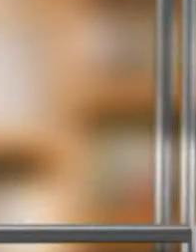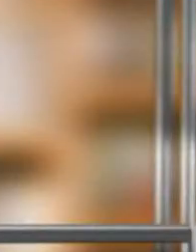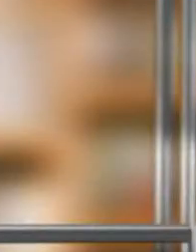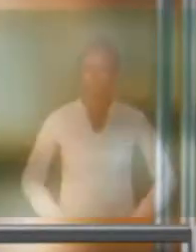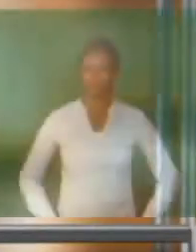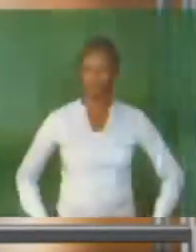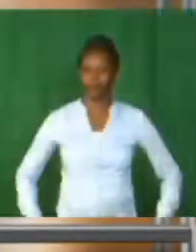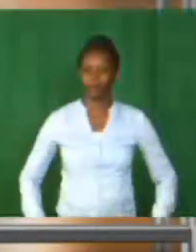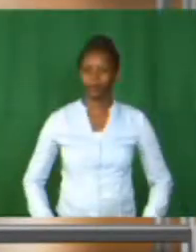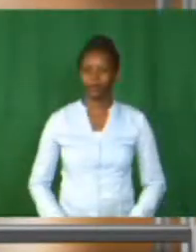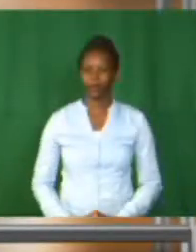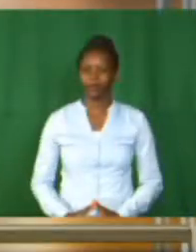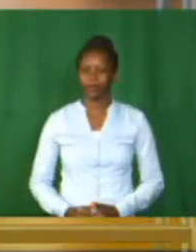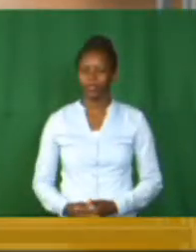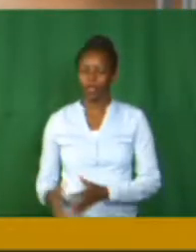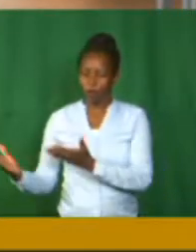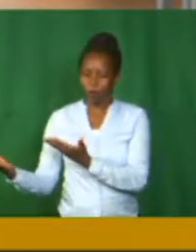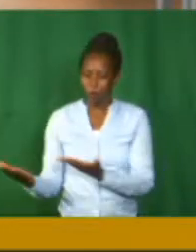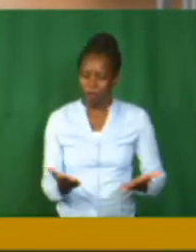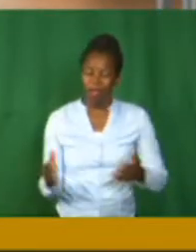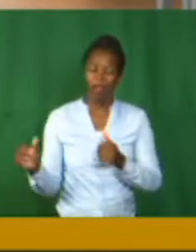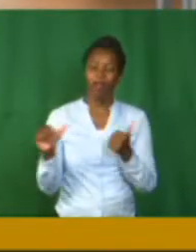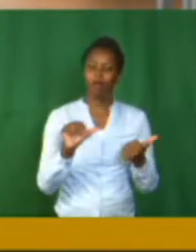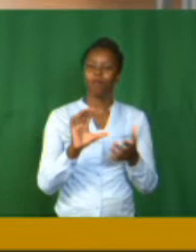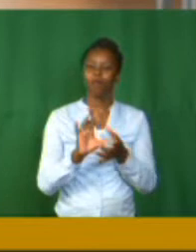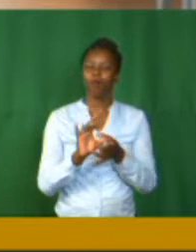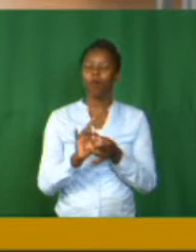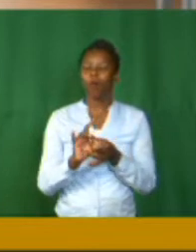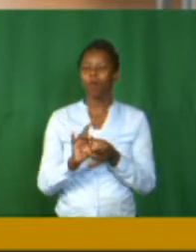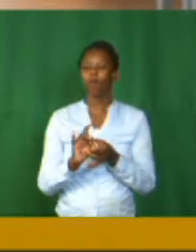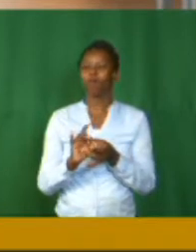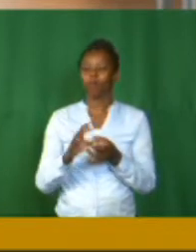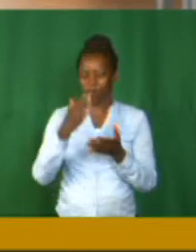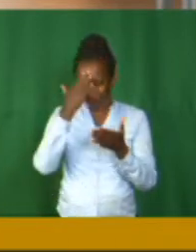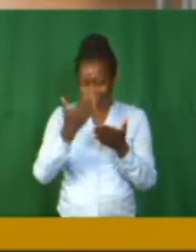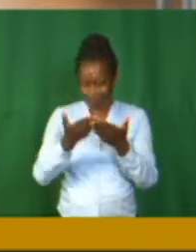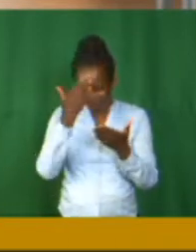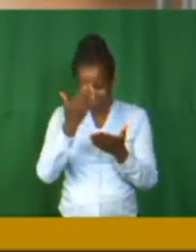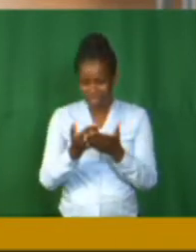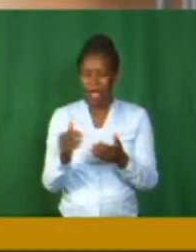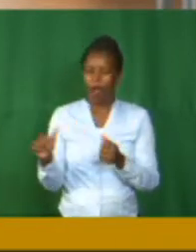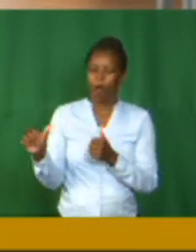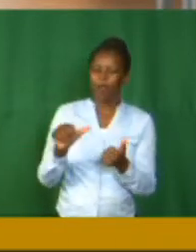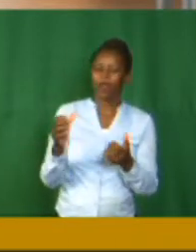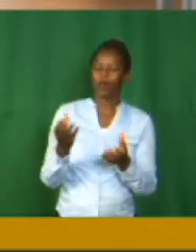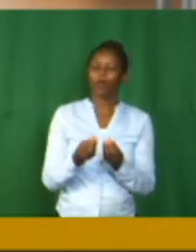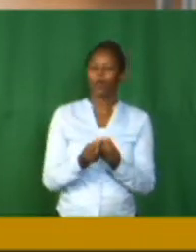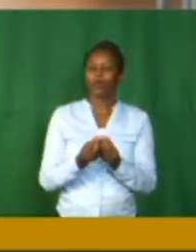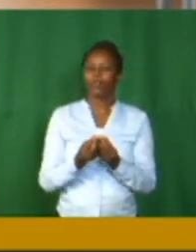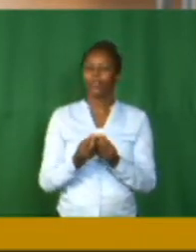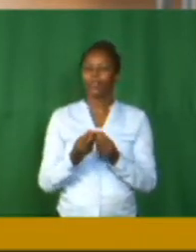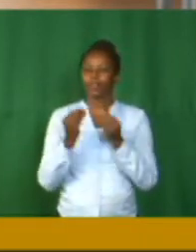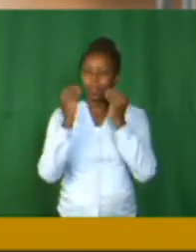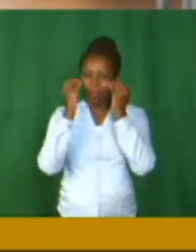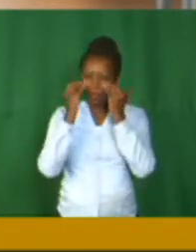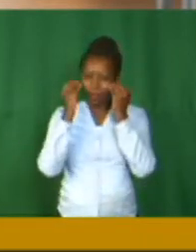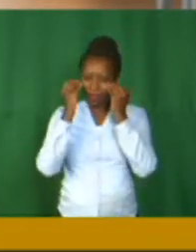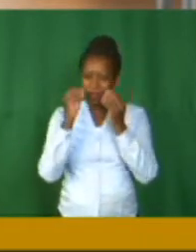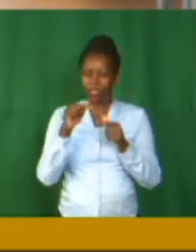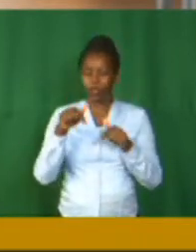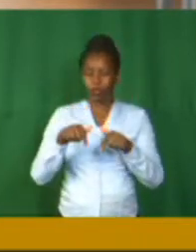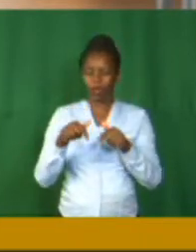Viewers, welcome back to Home Study. You are back with Nogwazi Dlamini, and at this moment we have Form 3